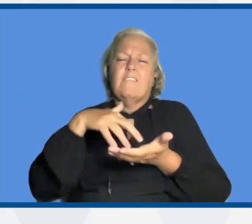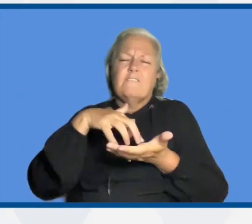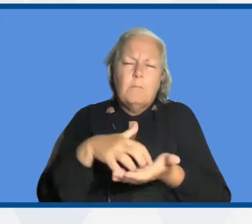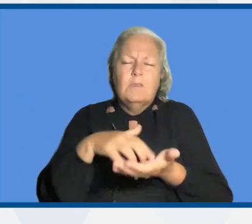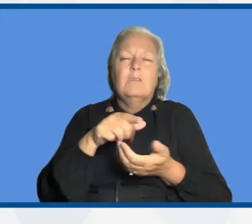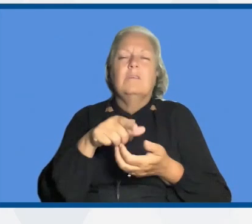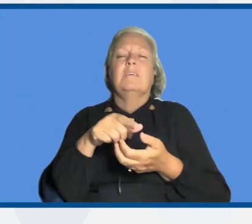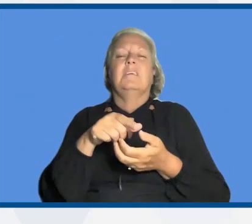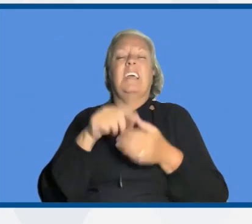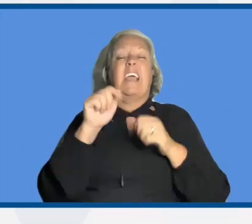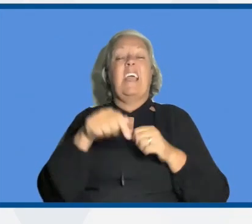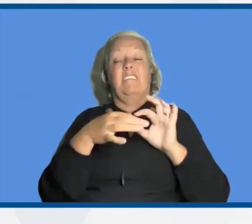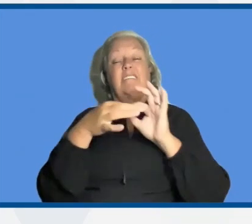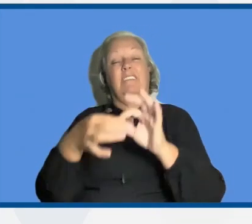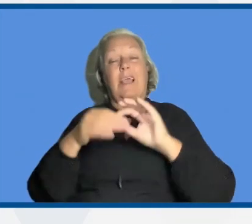and in access to opportunities.